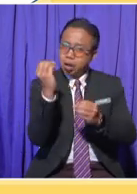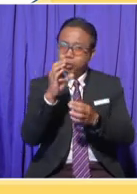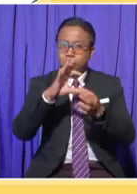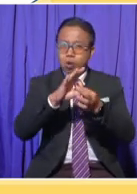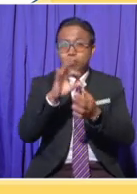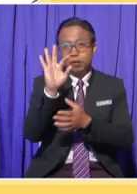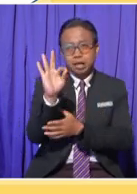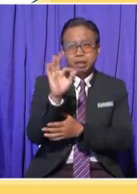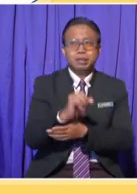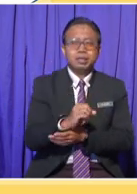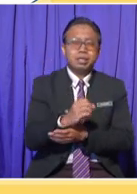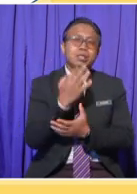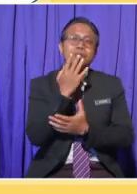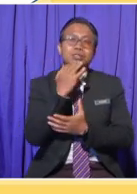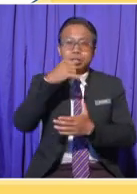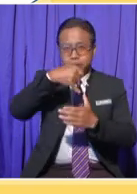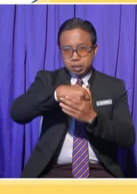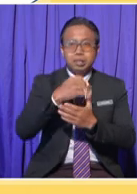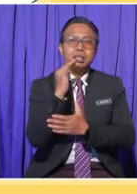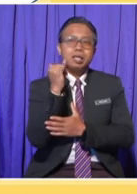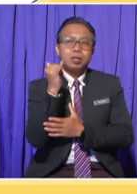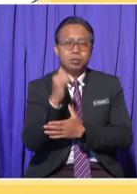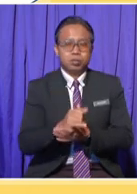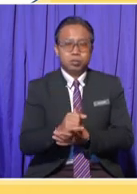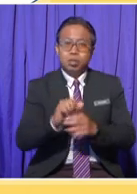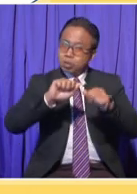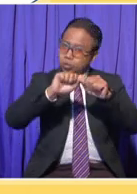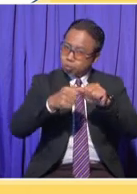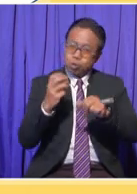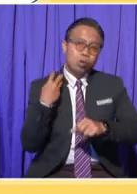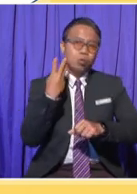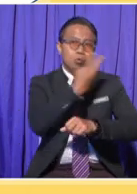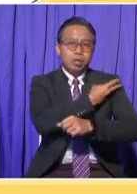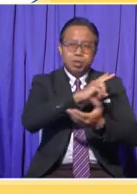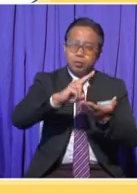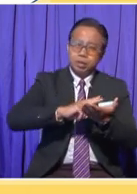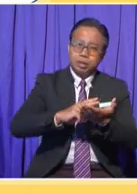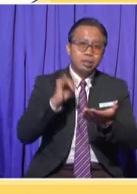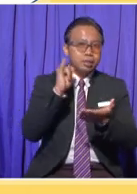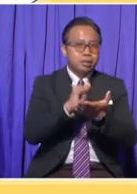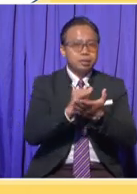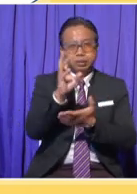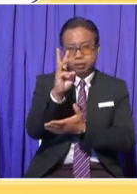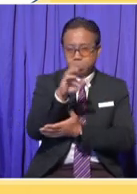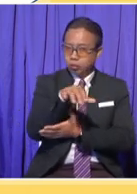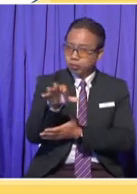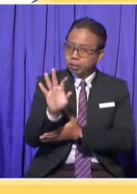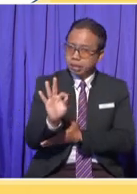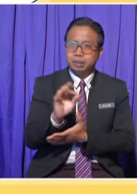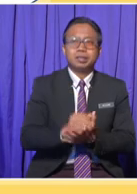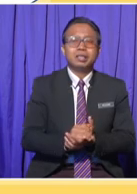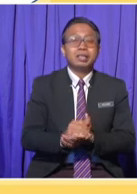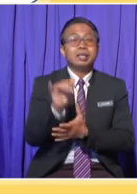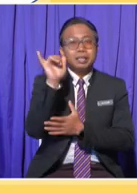6 out of 9 has been shaded in yellow. So, we read this as 6/9.